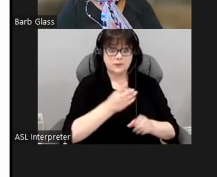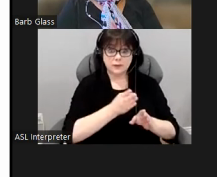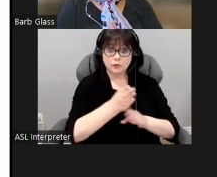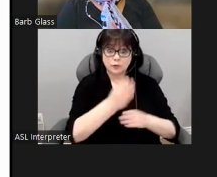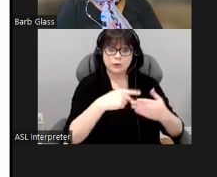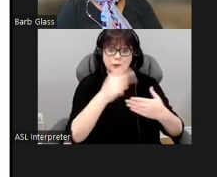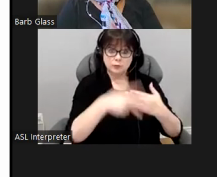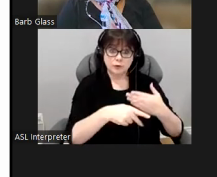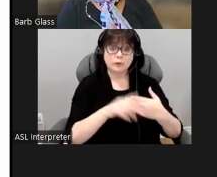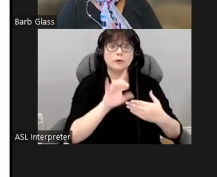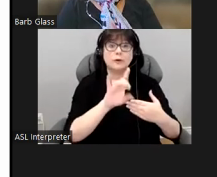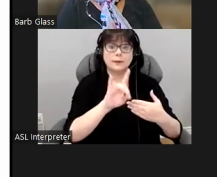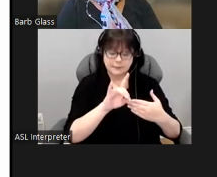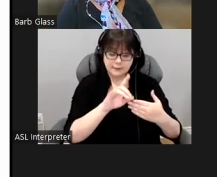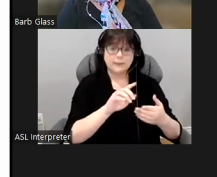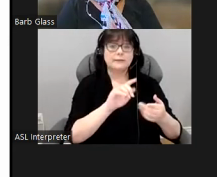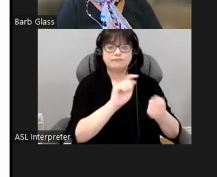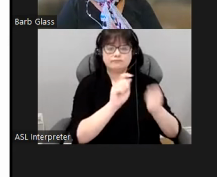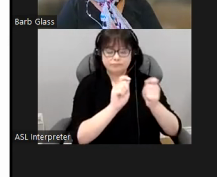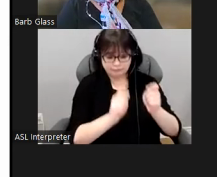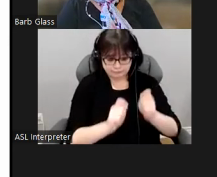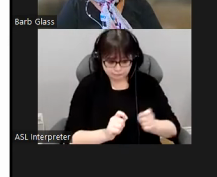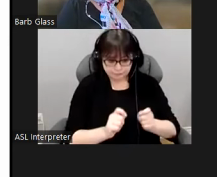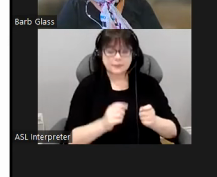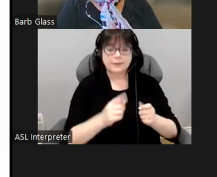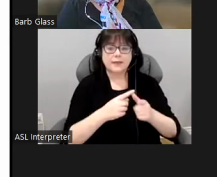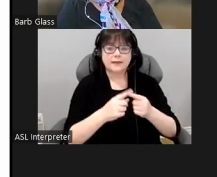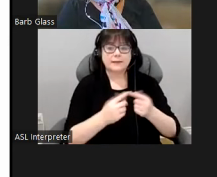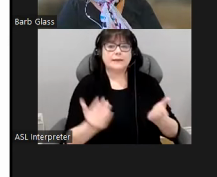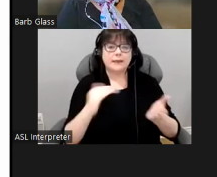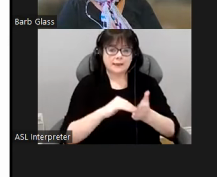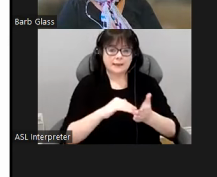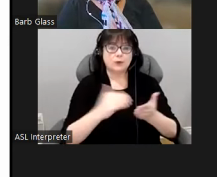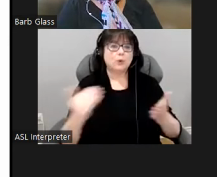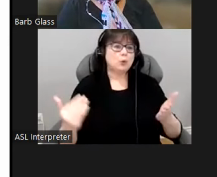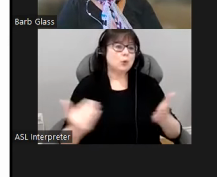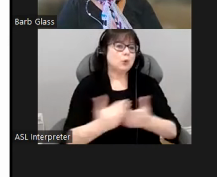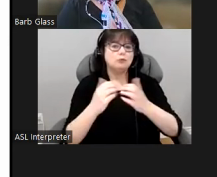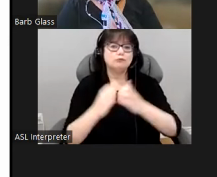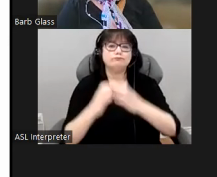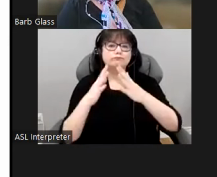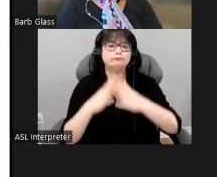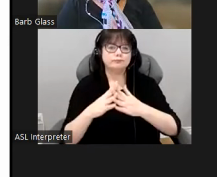and then relaunched as Better Jobs Ontario, or BJO.